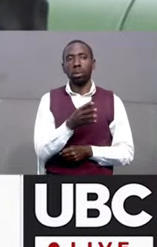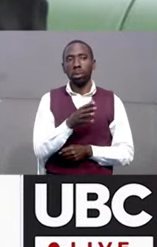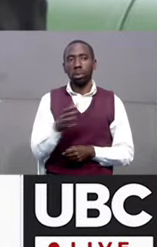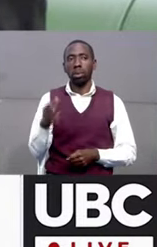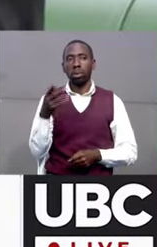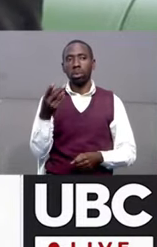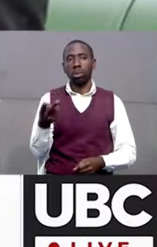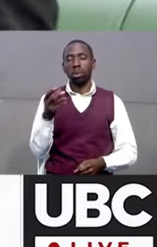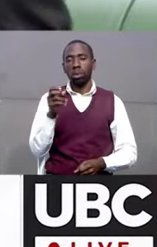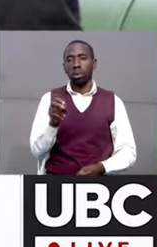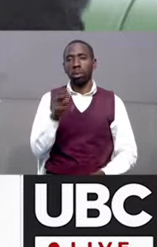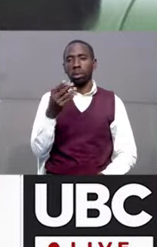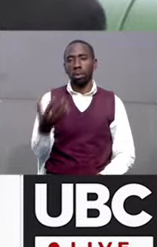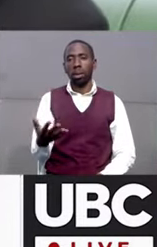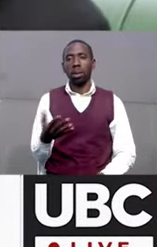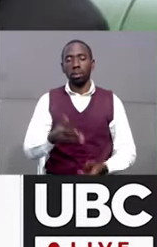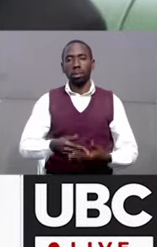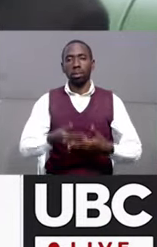2024-2025. I beg to lay.